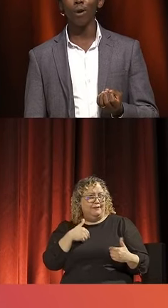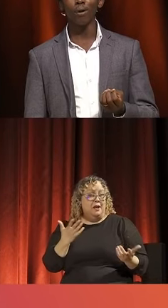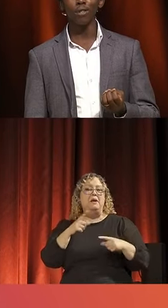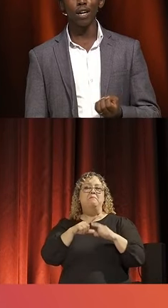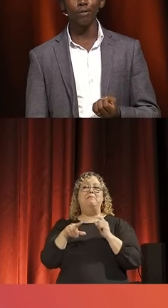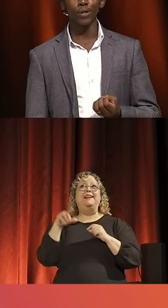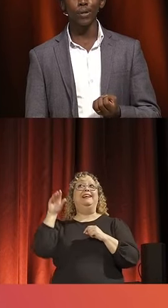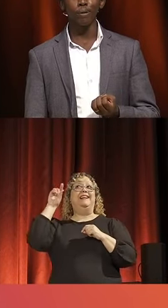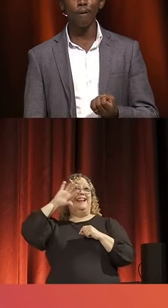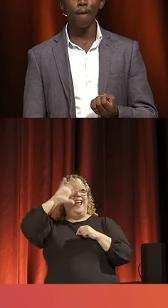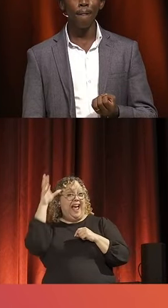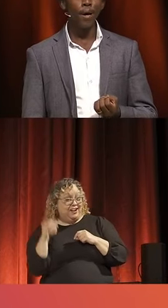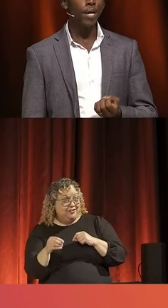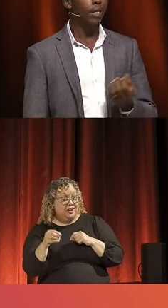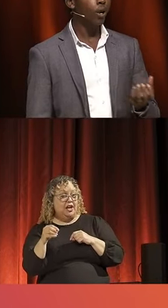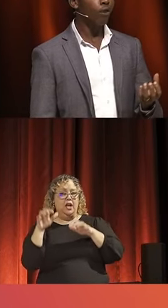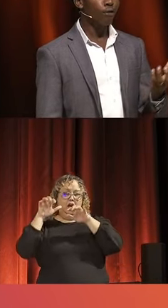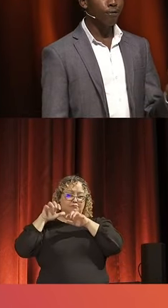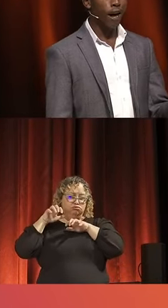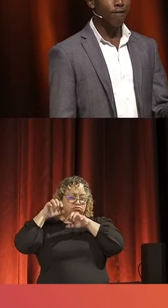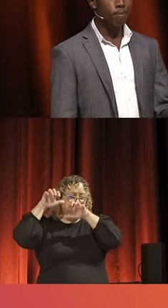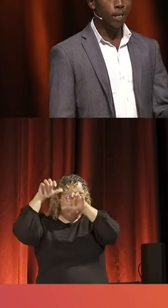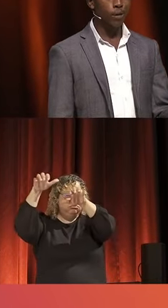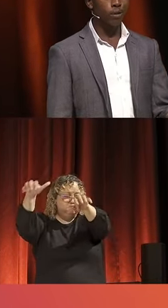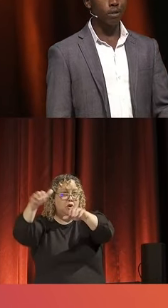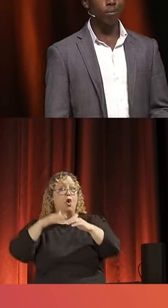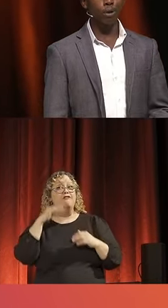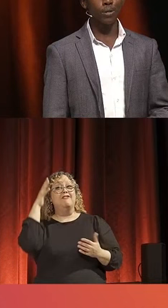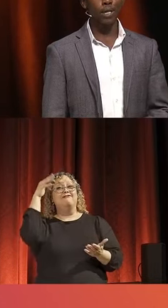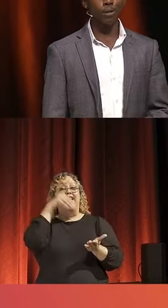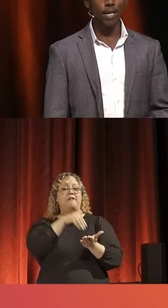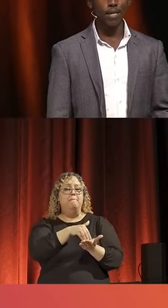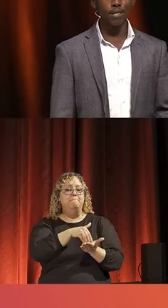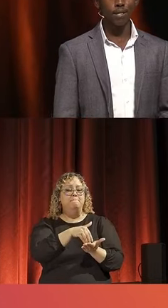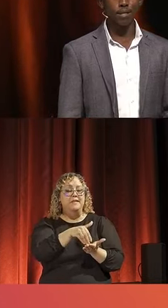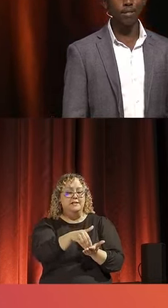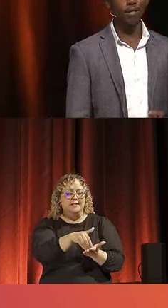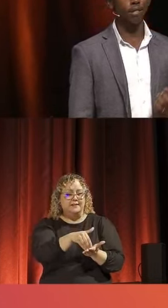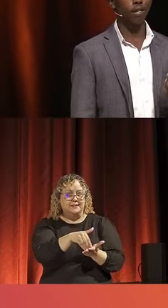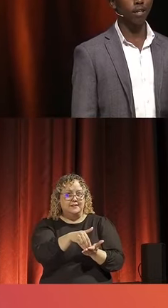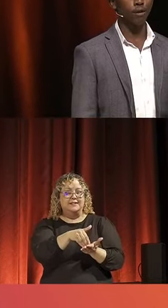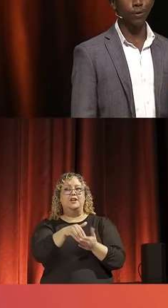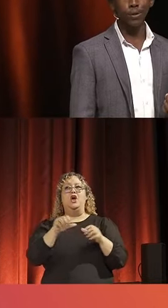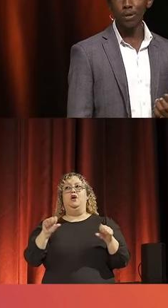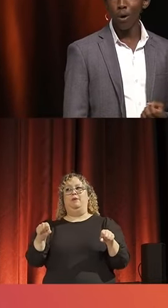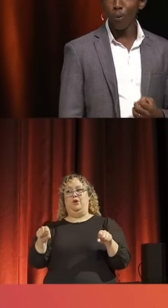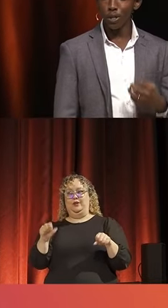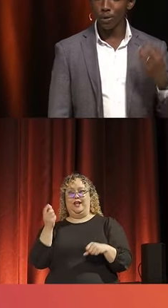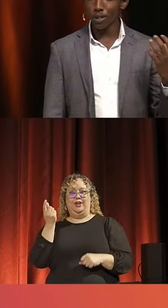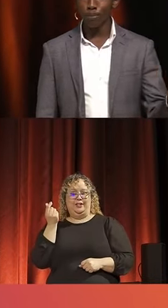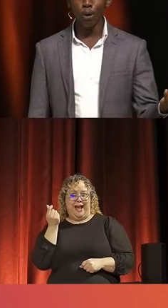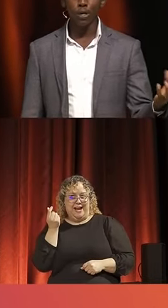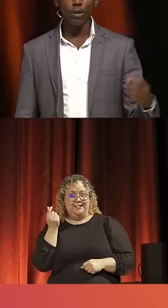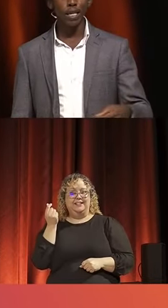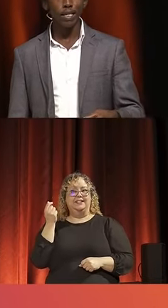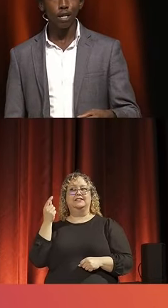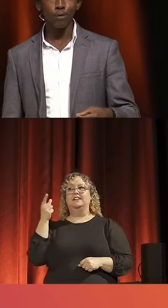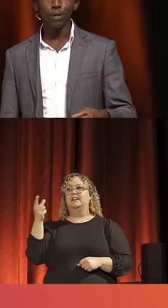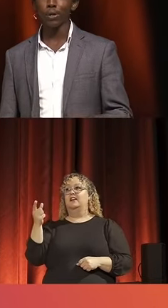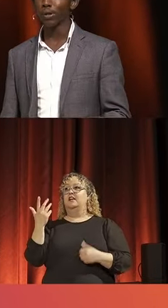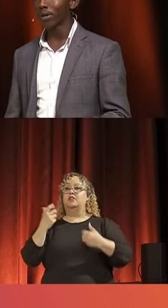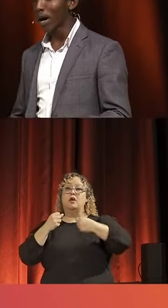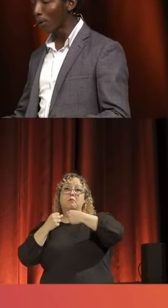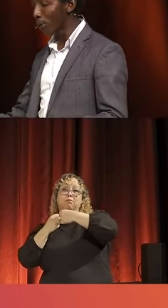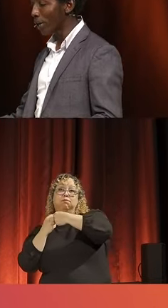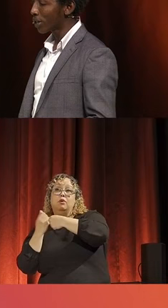moving around in Africa. There's over 5 million motorcycle taxis in Africa, whether it's a border in East